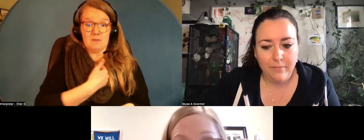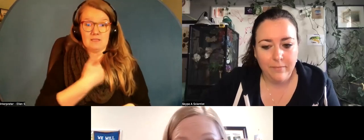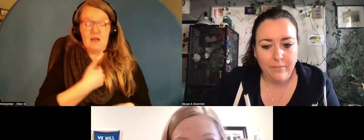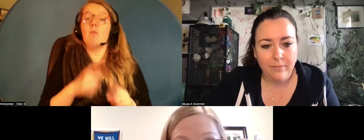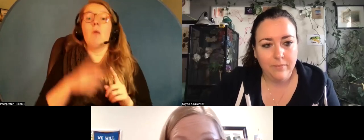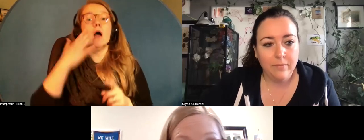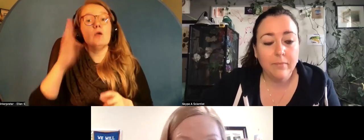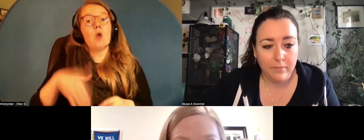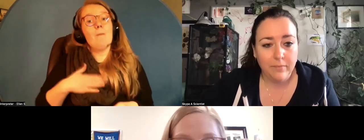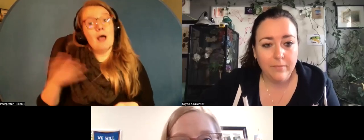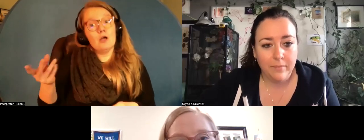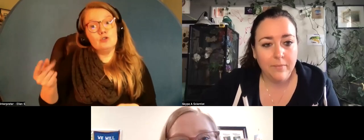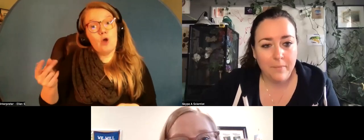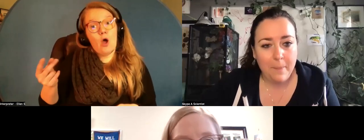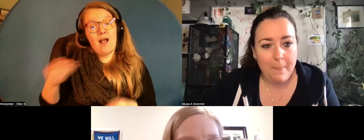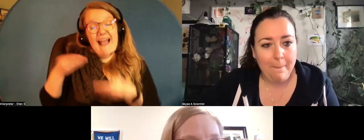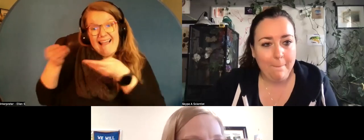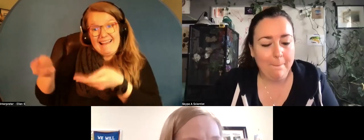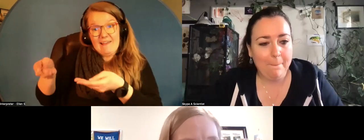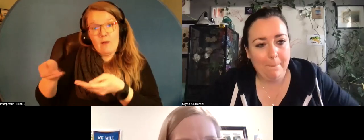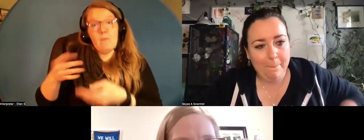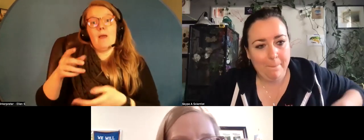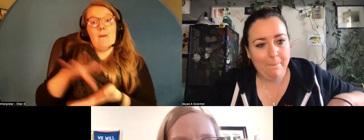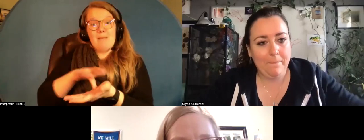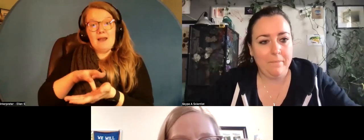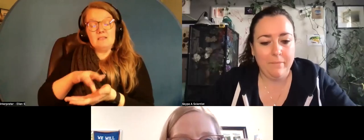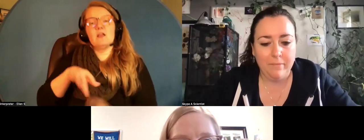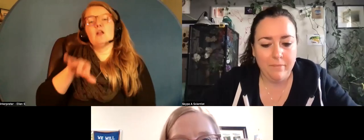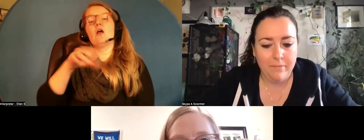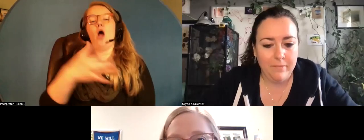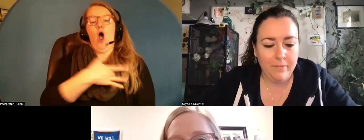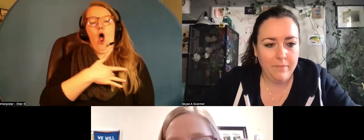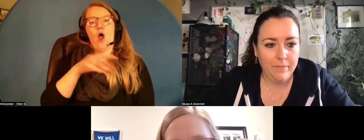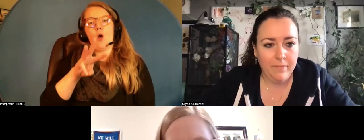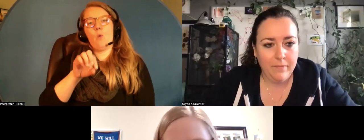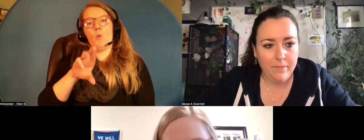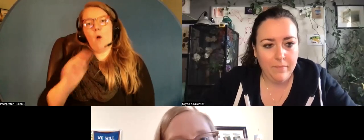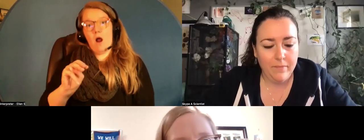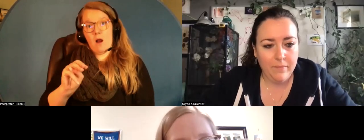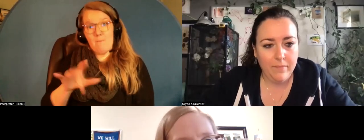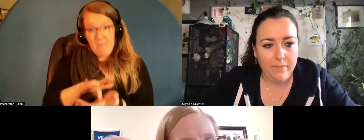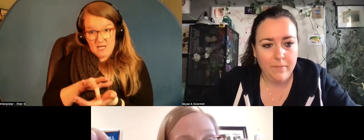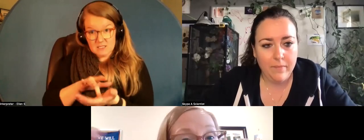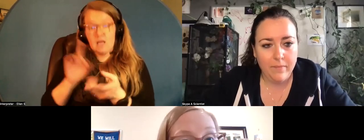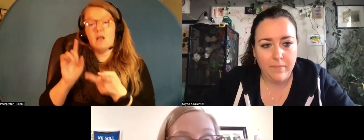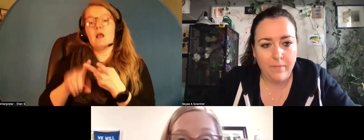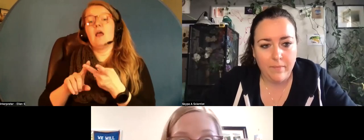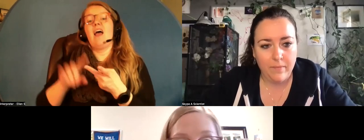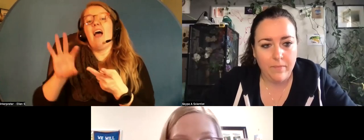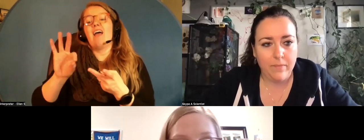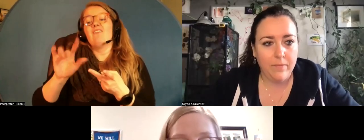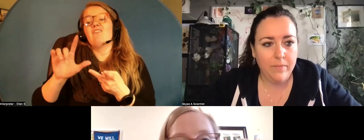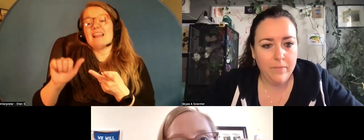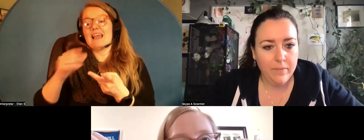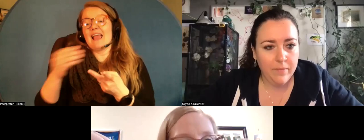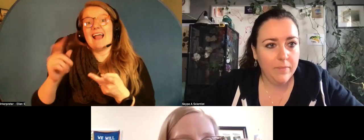dog heartworm preventatives and flea and tick medicine. So in that case, definitely preventing that